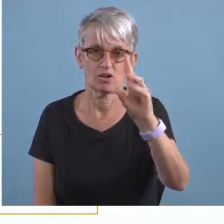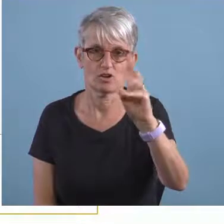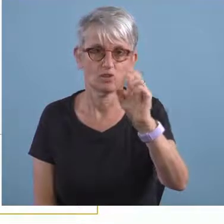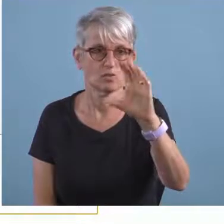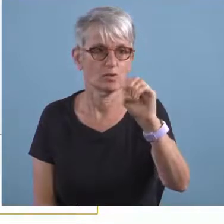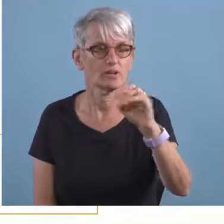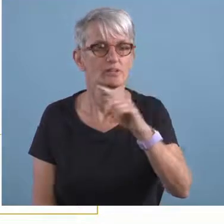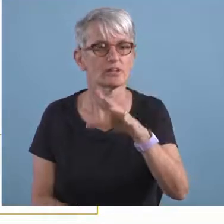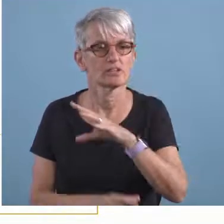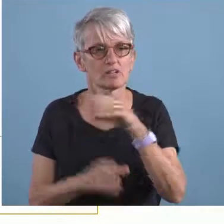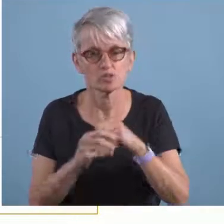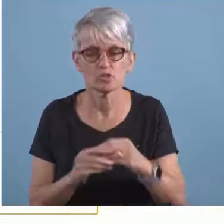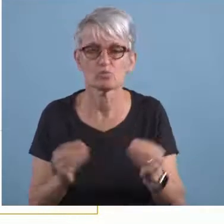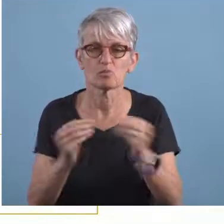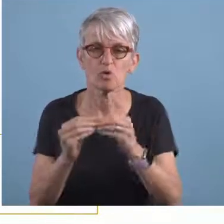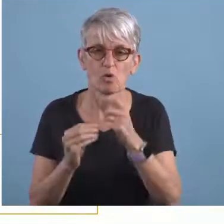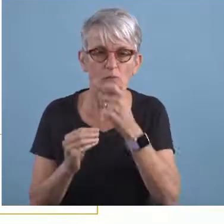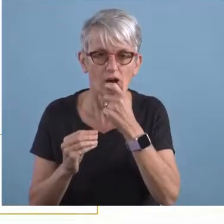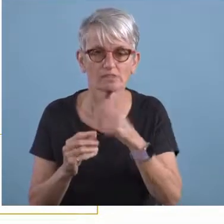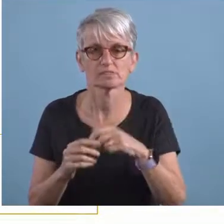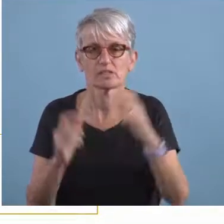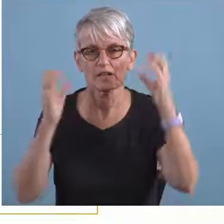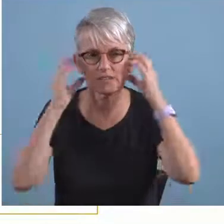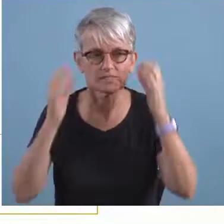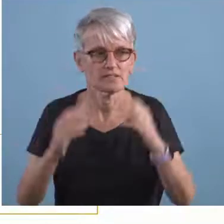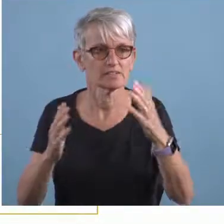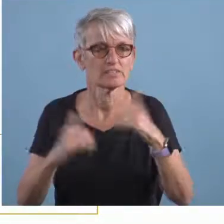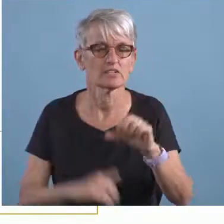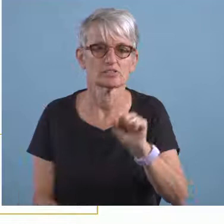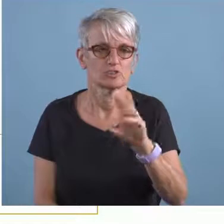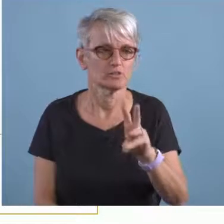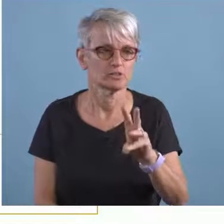including additional mics, headsets, software,